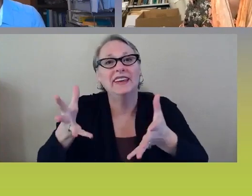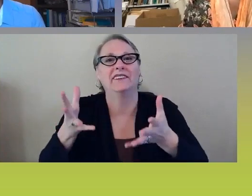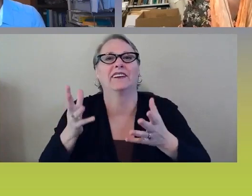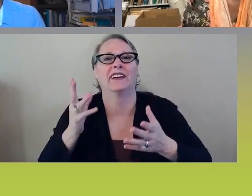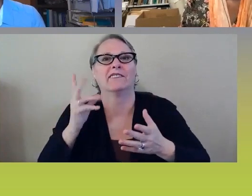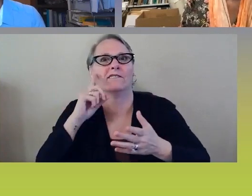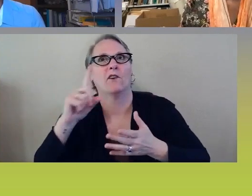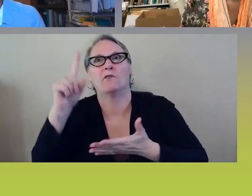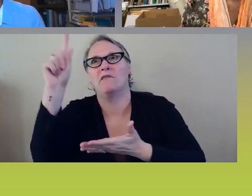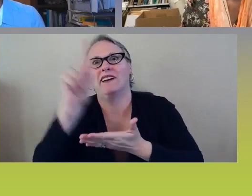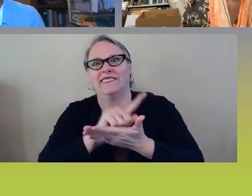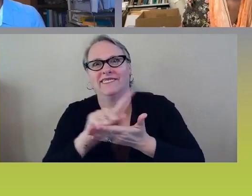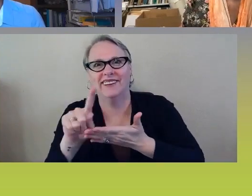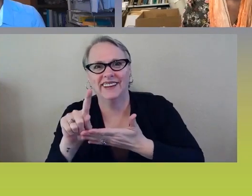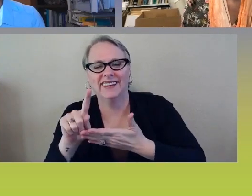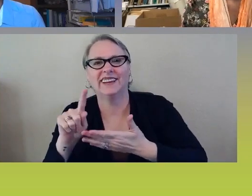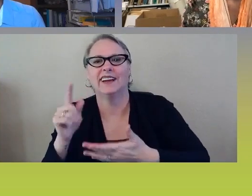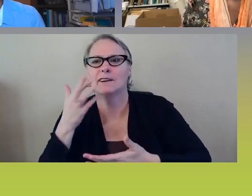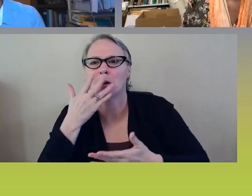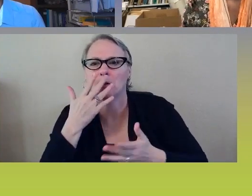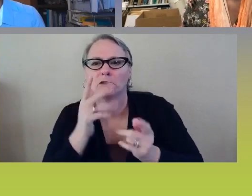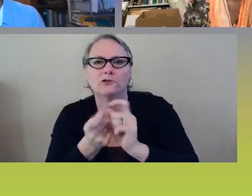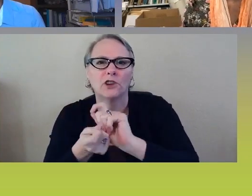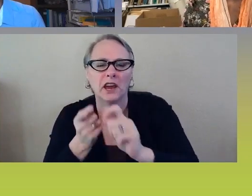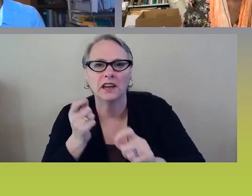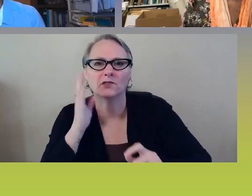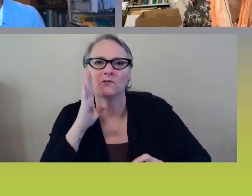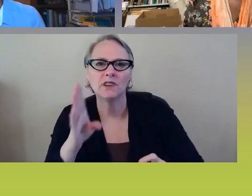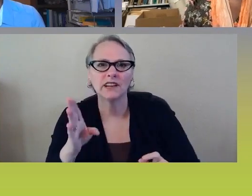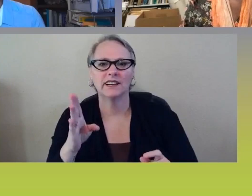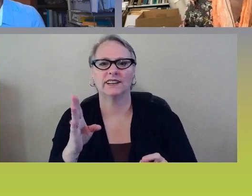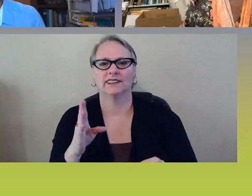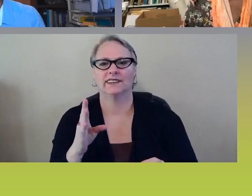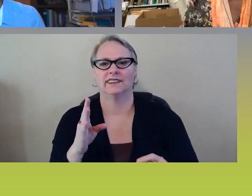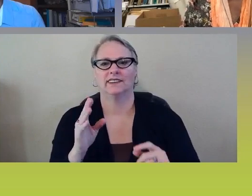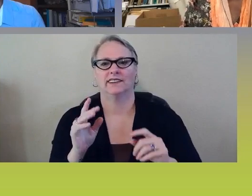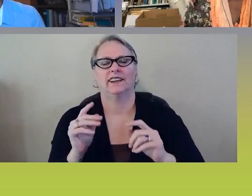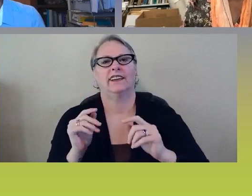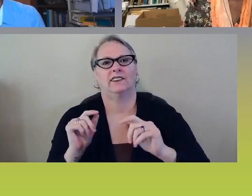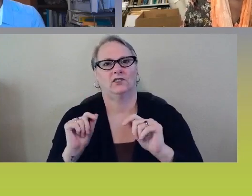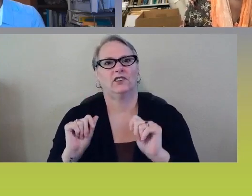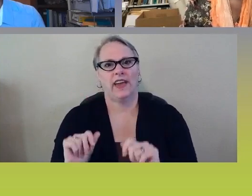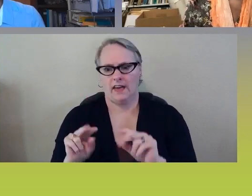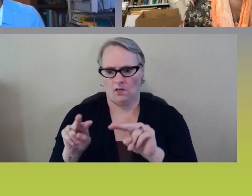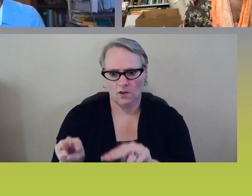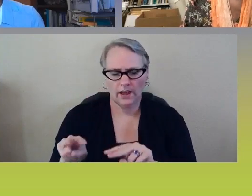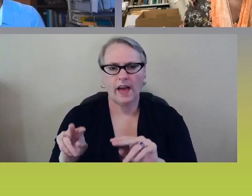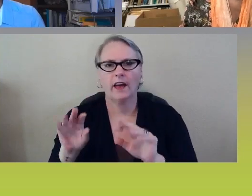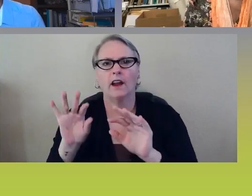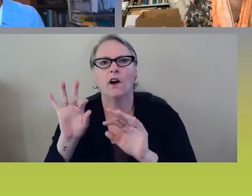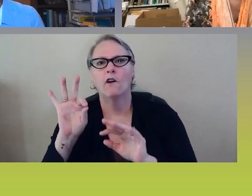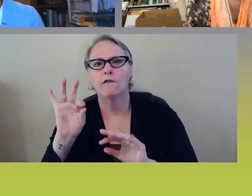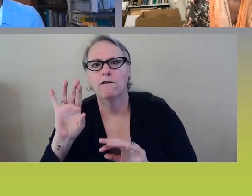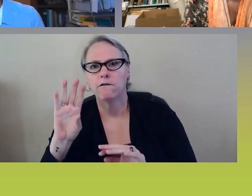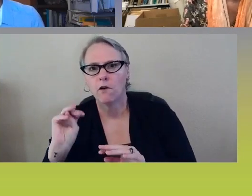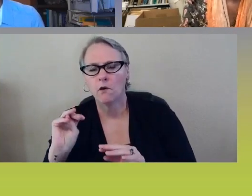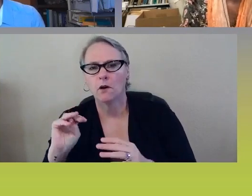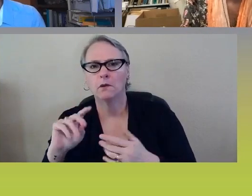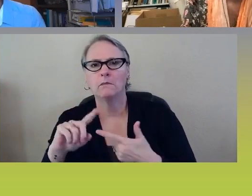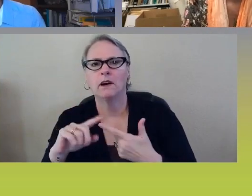week for using form, looking at form, color, texture,